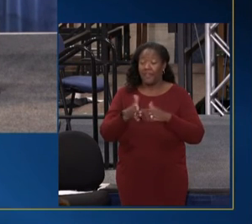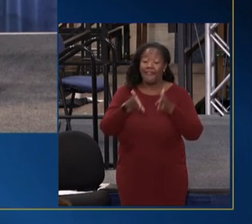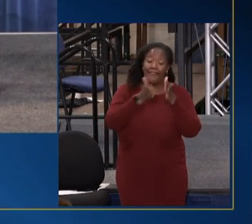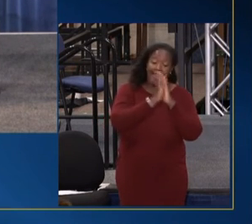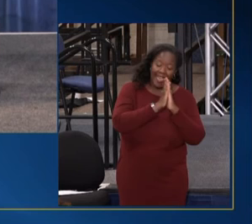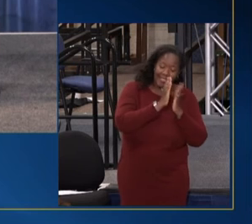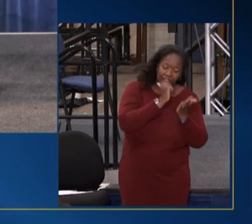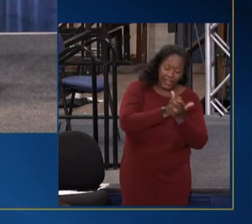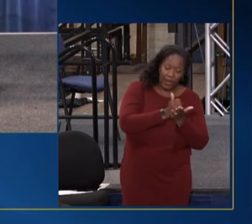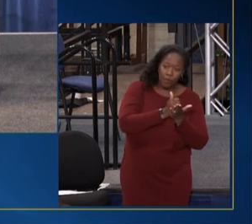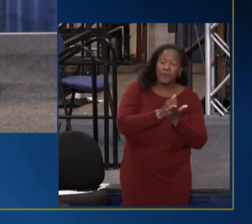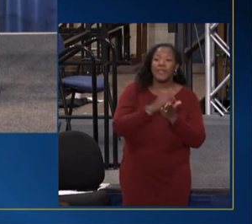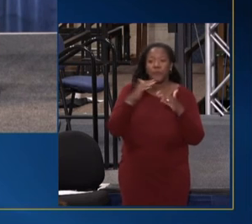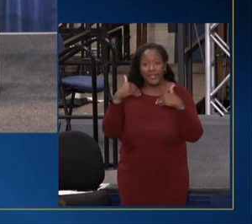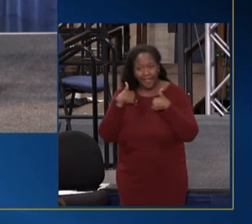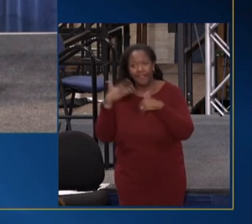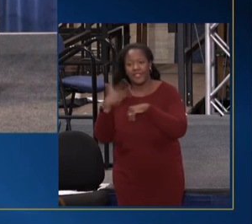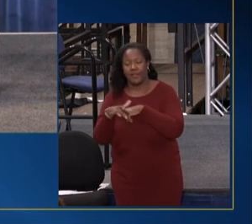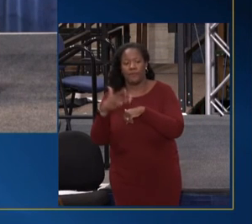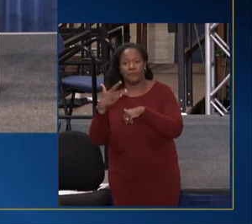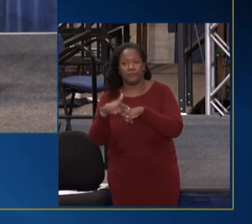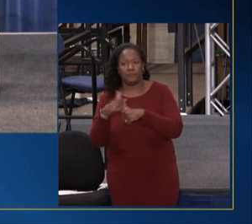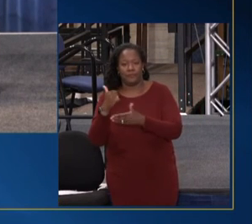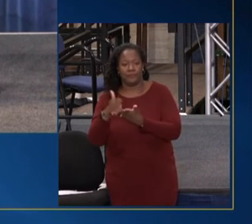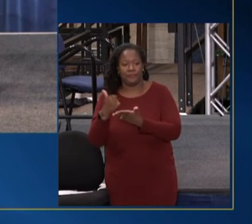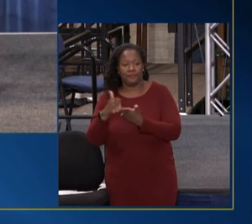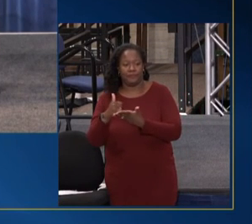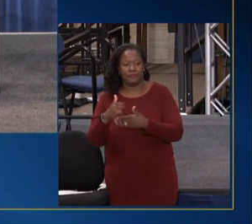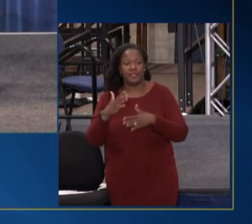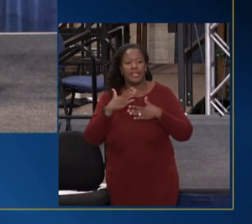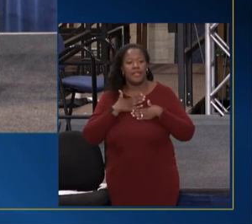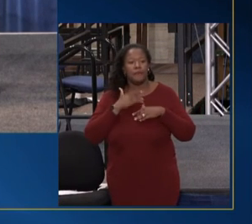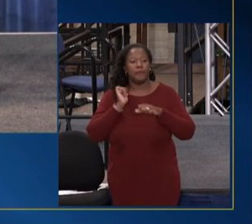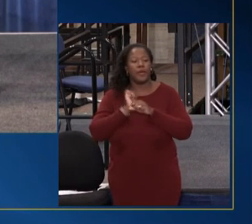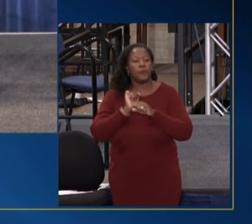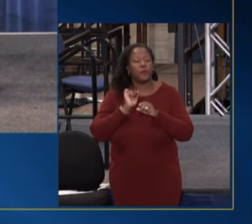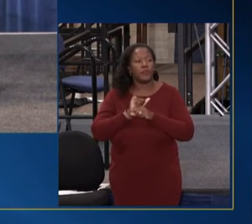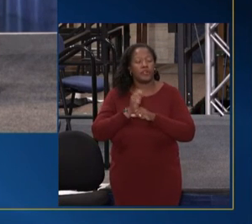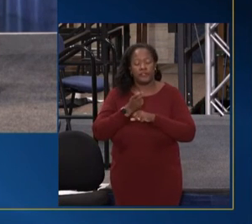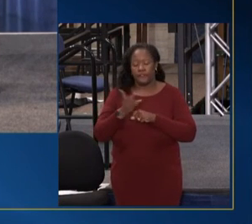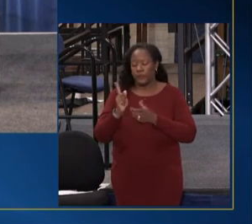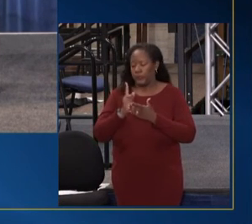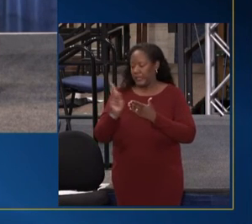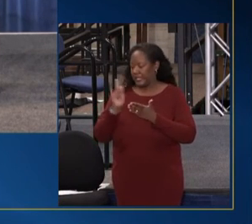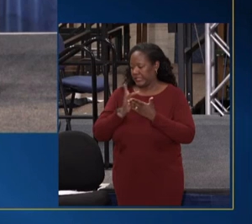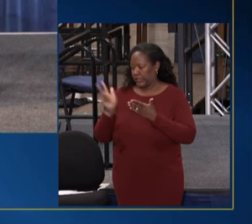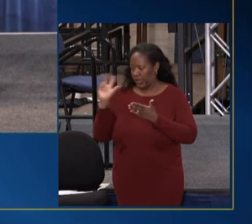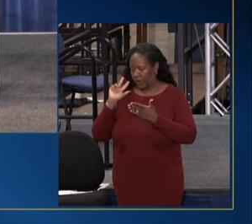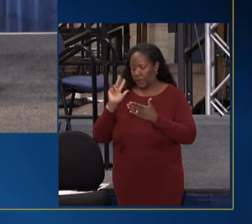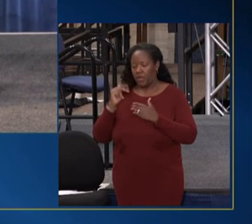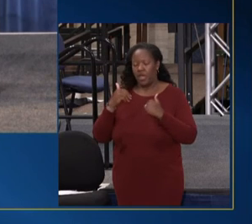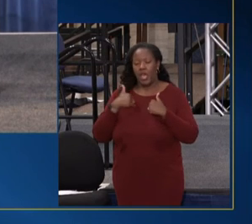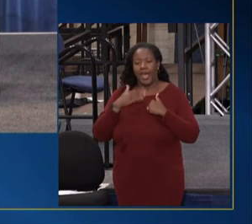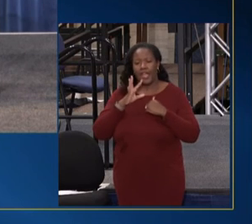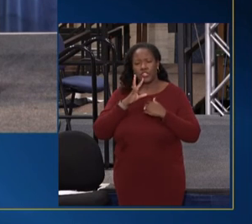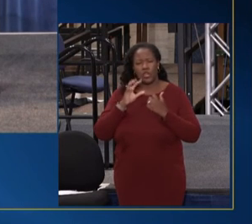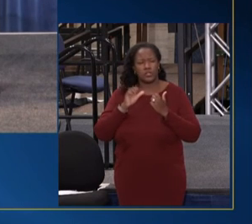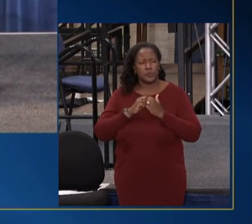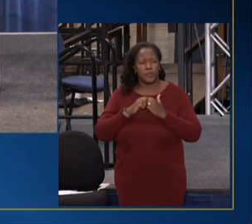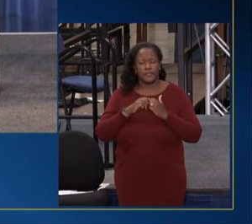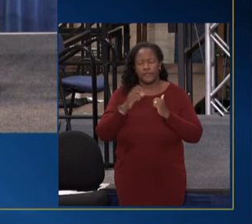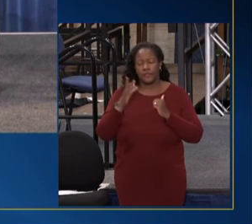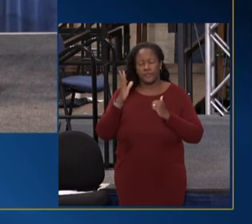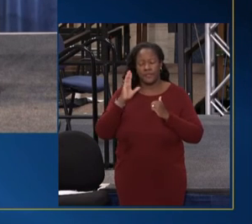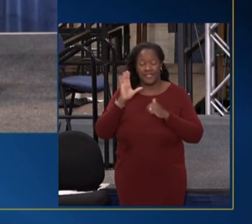help, and there is help available. In the work that I did a couple weeks ago, really talking to Black